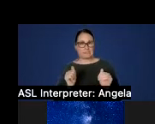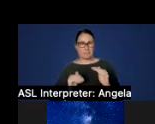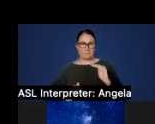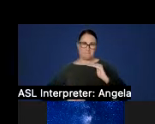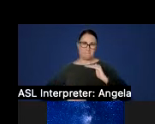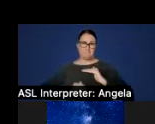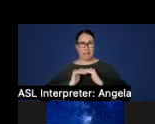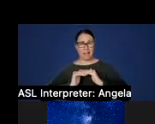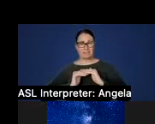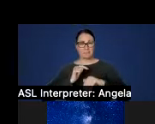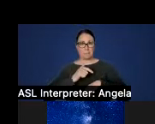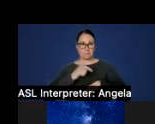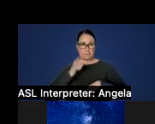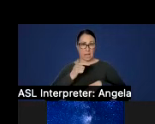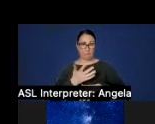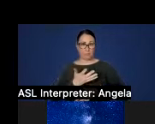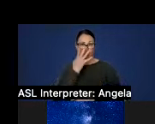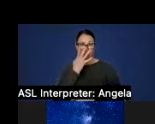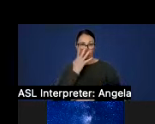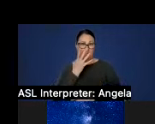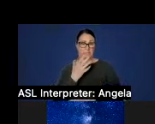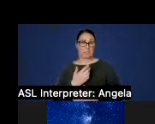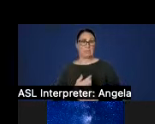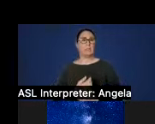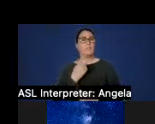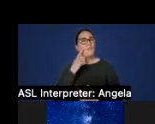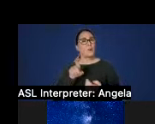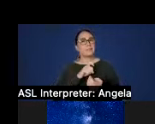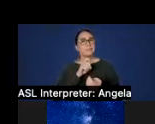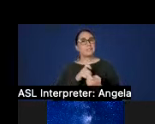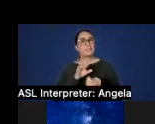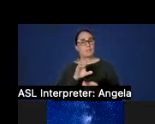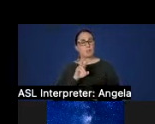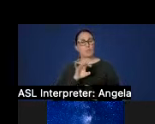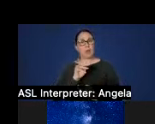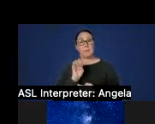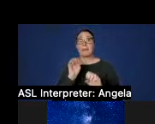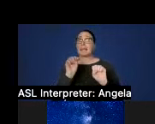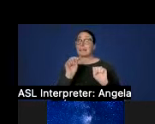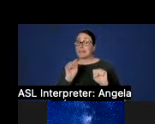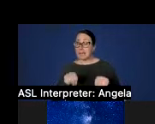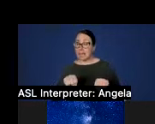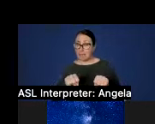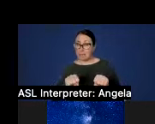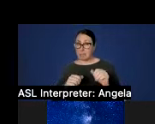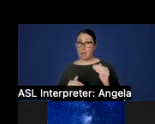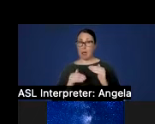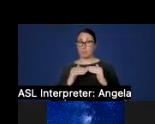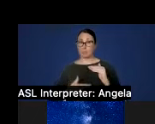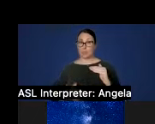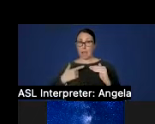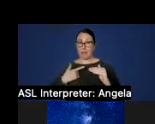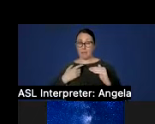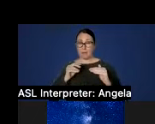for incarceration for certain crimes can be up to life. The state of Minnesota is up to